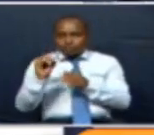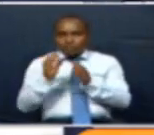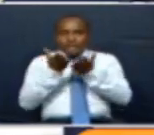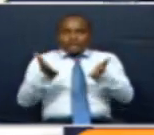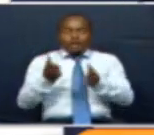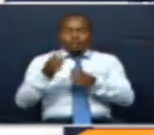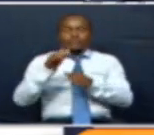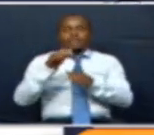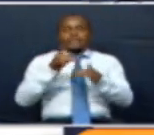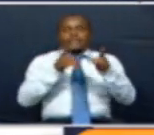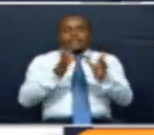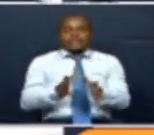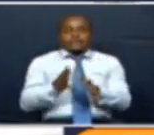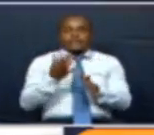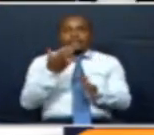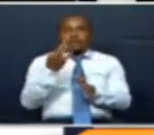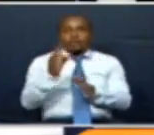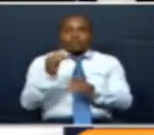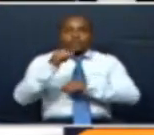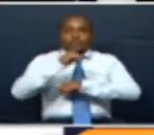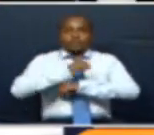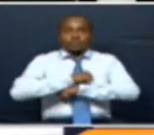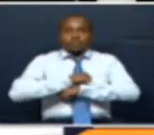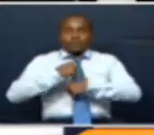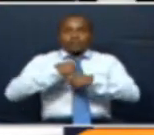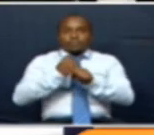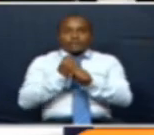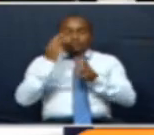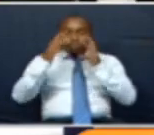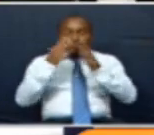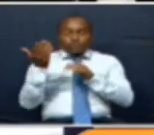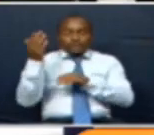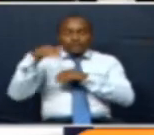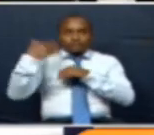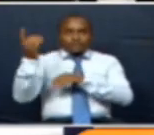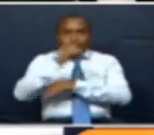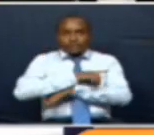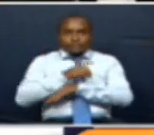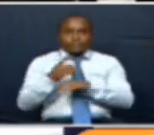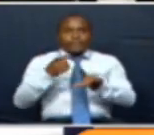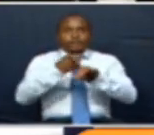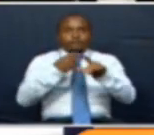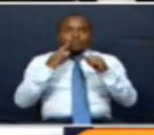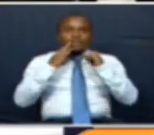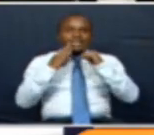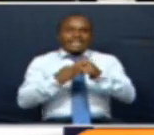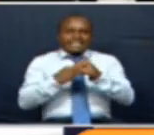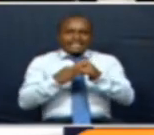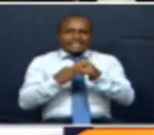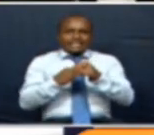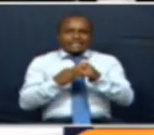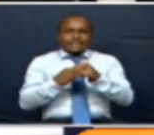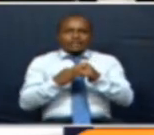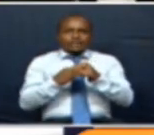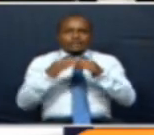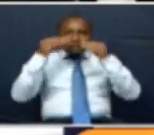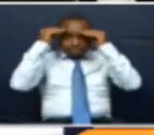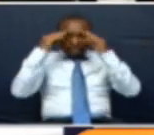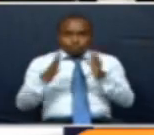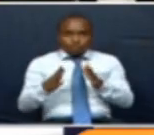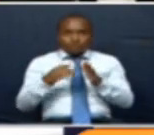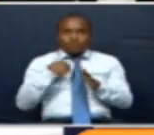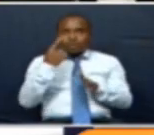school, awake every single night. Out of about the 800 or so students who